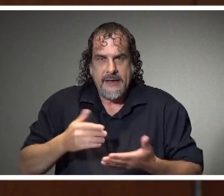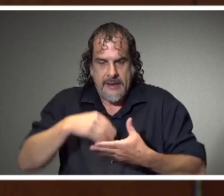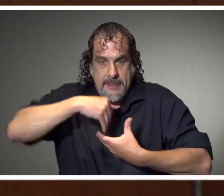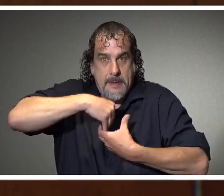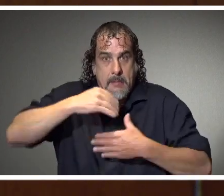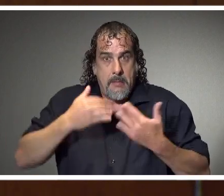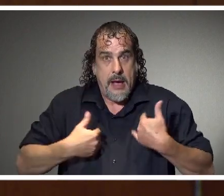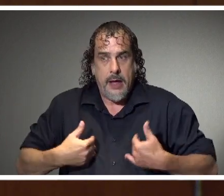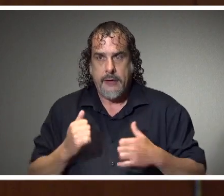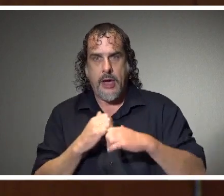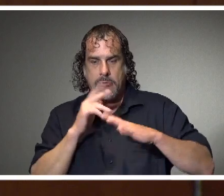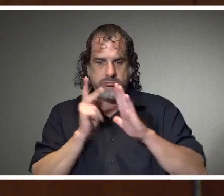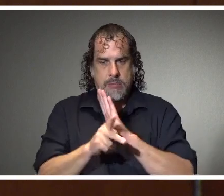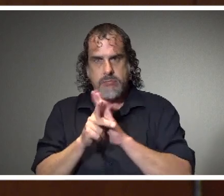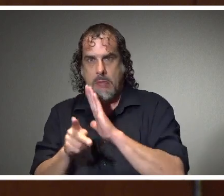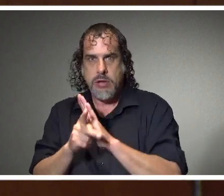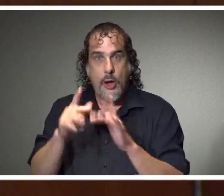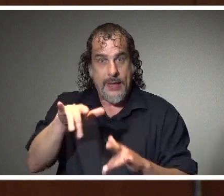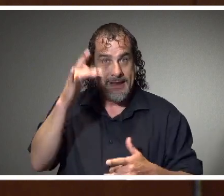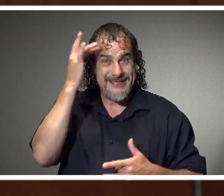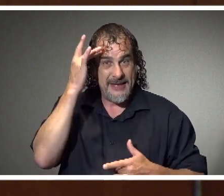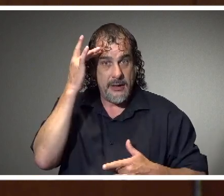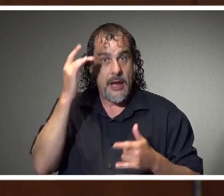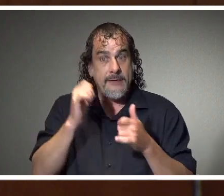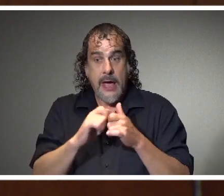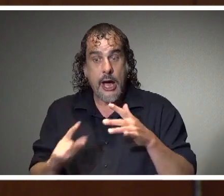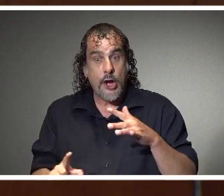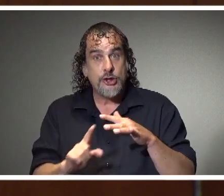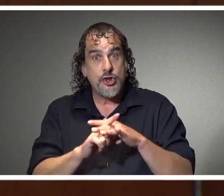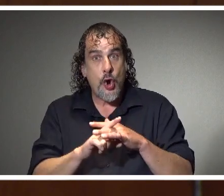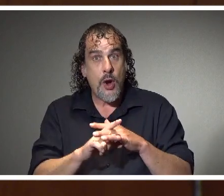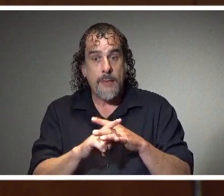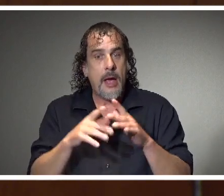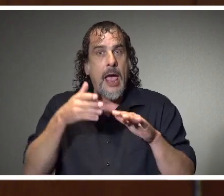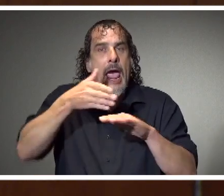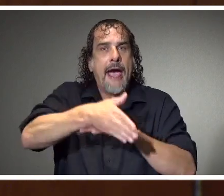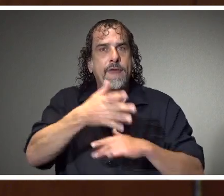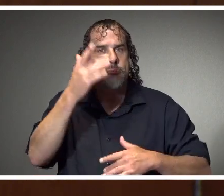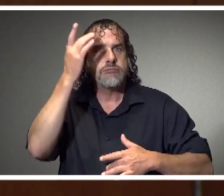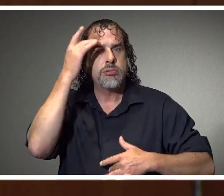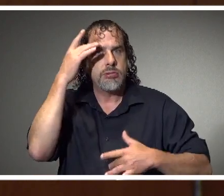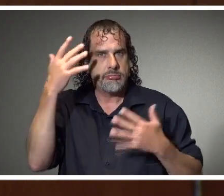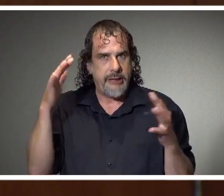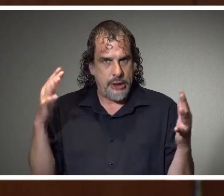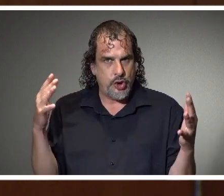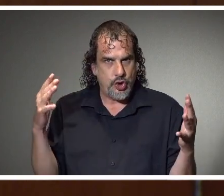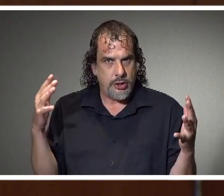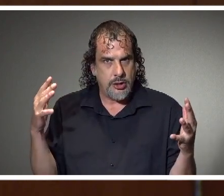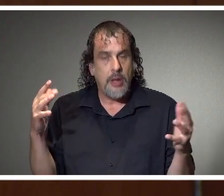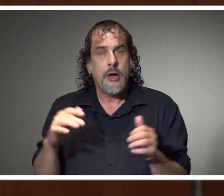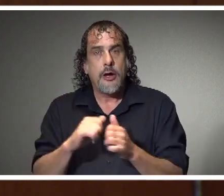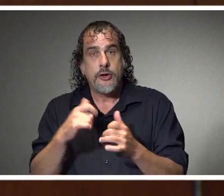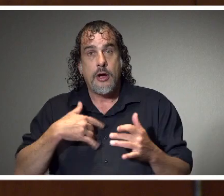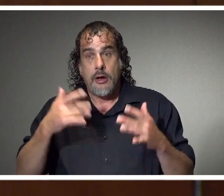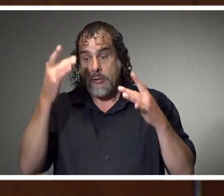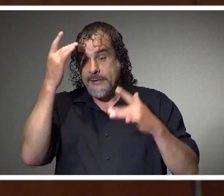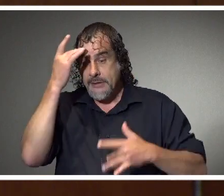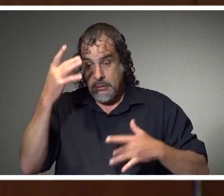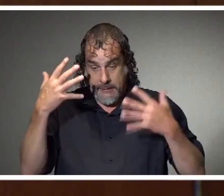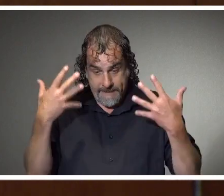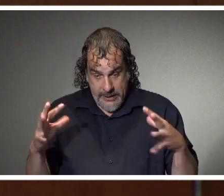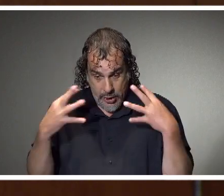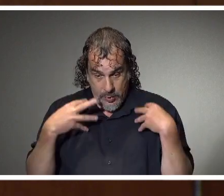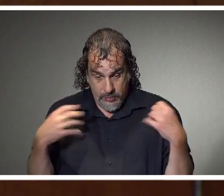virus, but they only really show up after you've had the infection for a little bit of time, and usually it only shows up after the infection is essentially